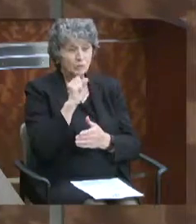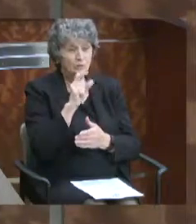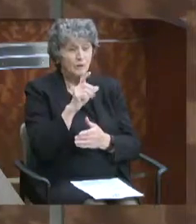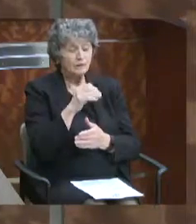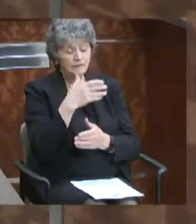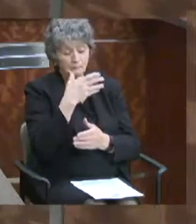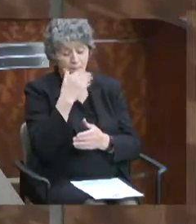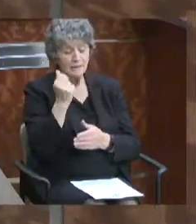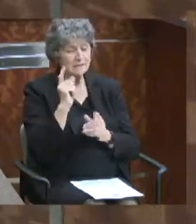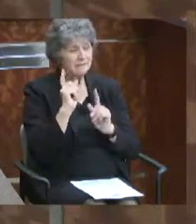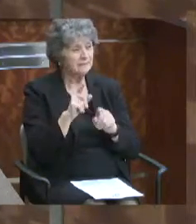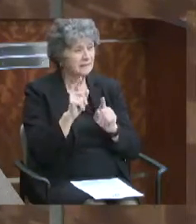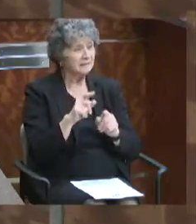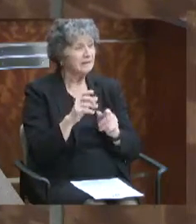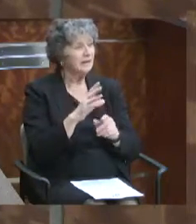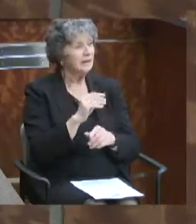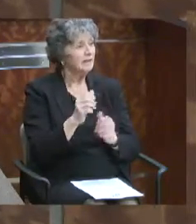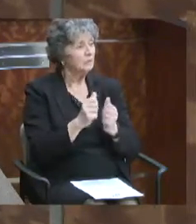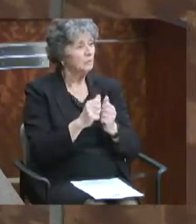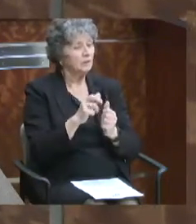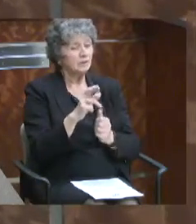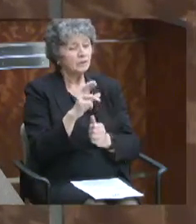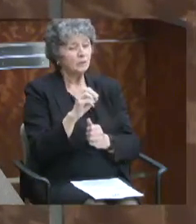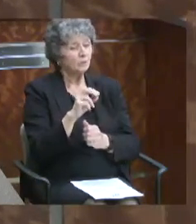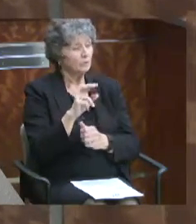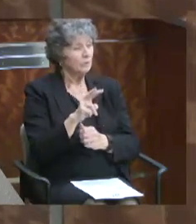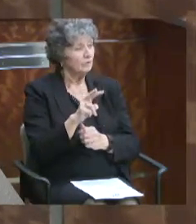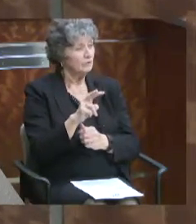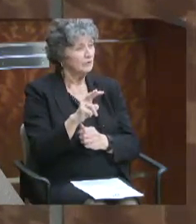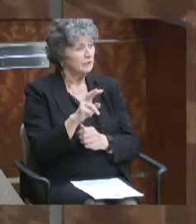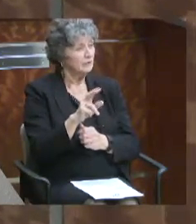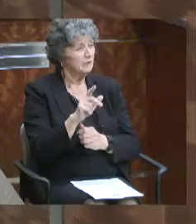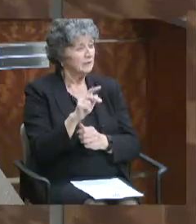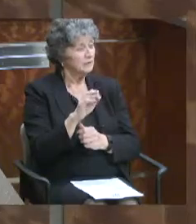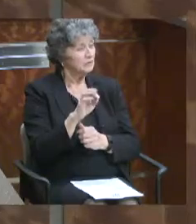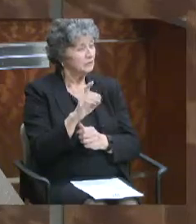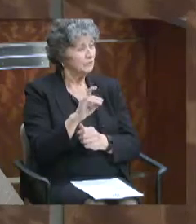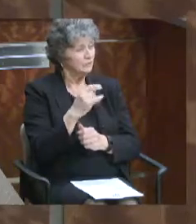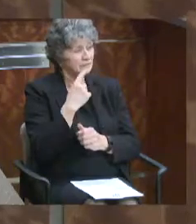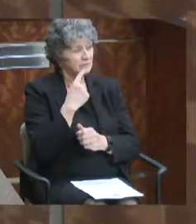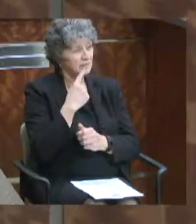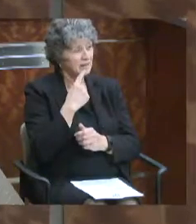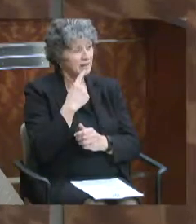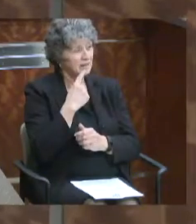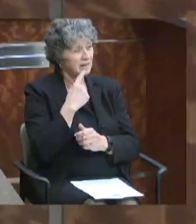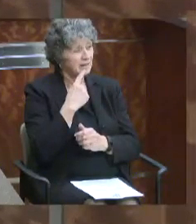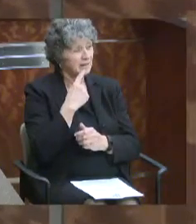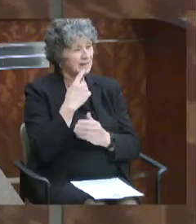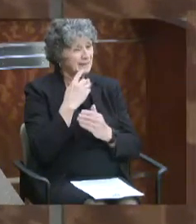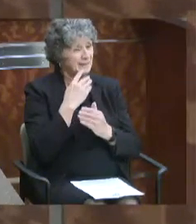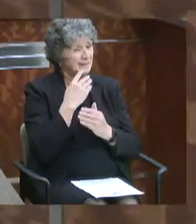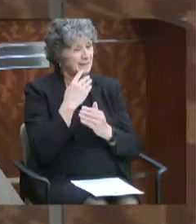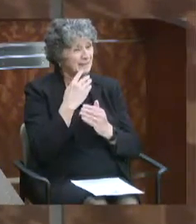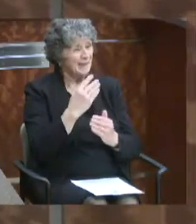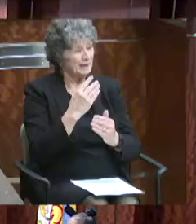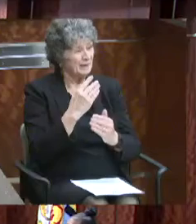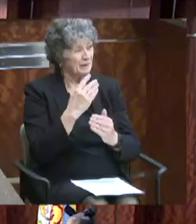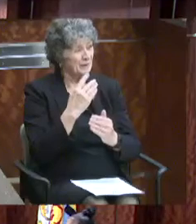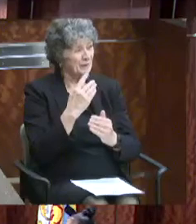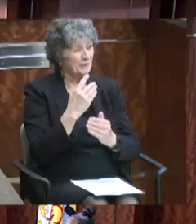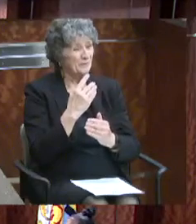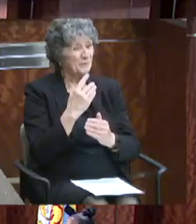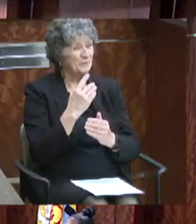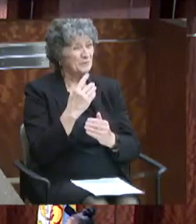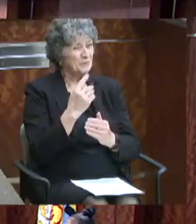And with the Reverend's permission, I would just like to thank God for Mr. Craven on the Washington Redskins. Thank you. I'd like to